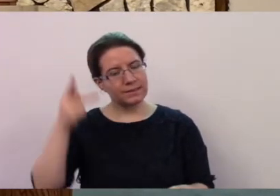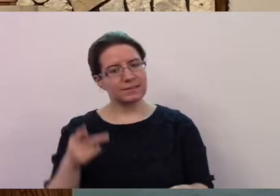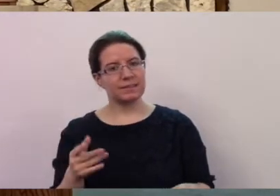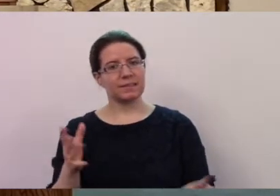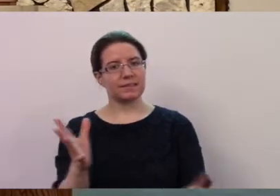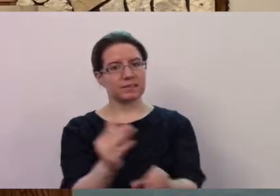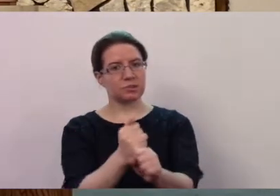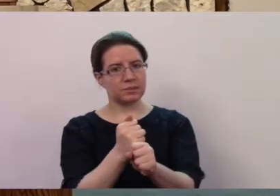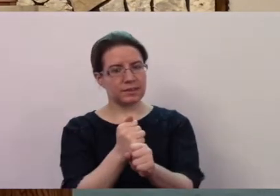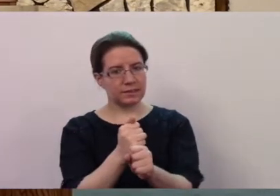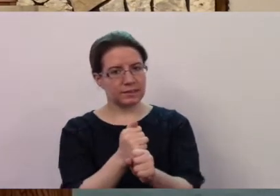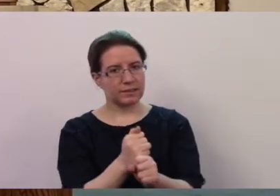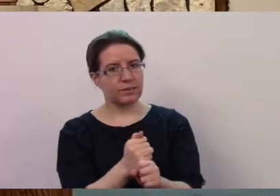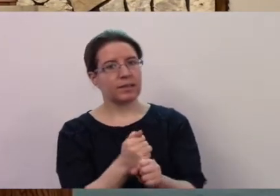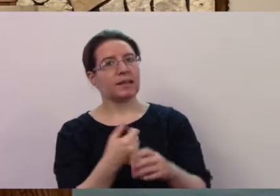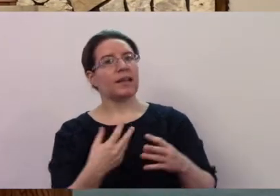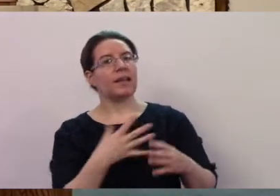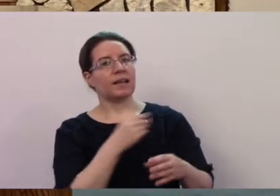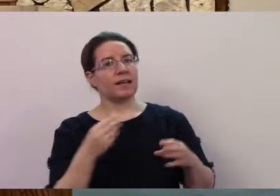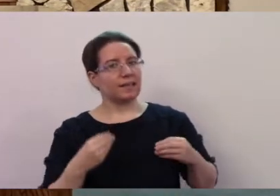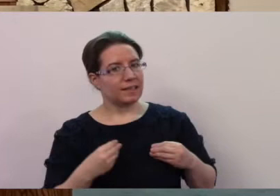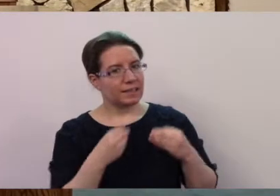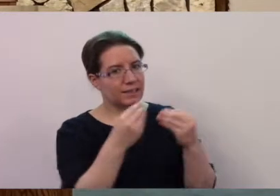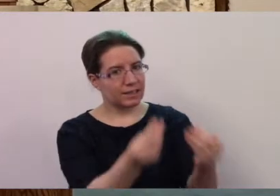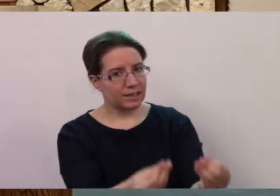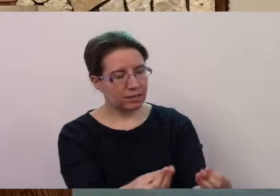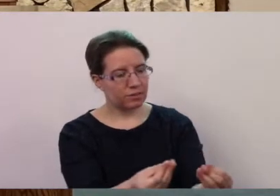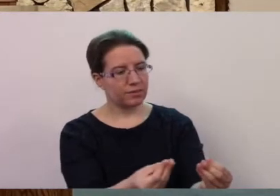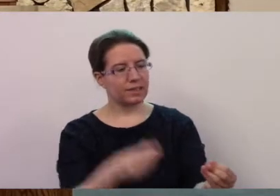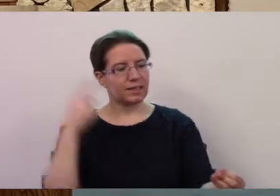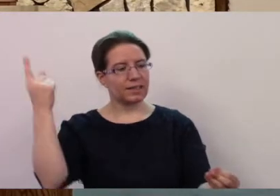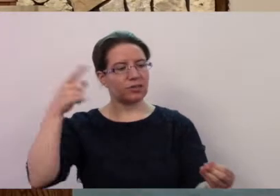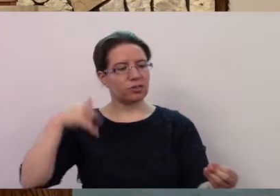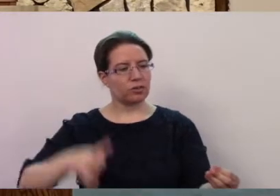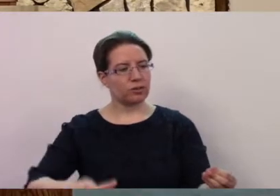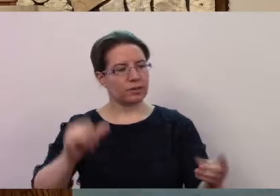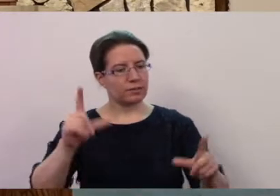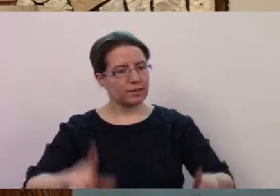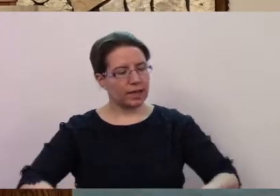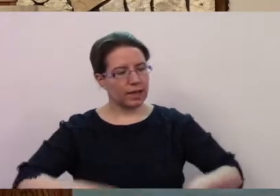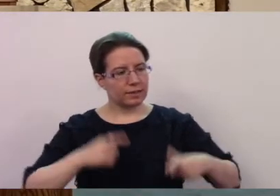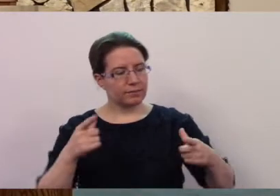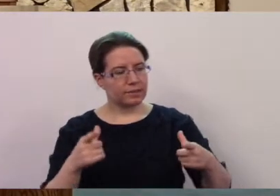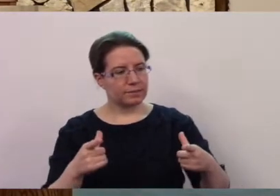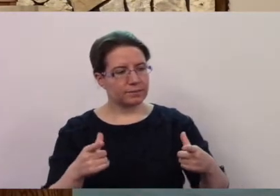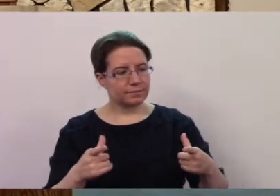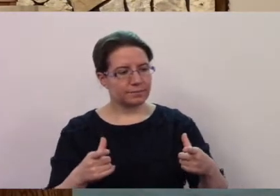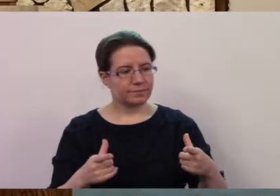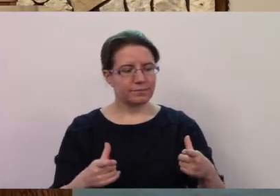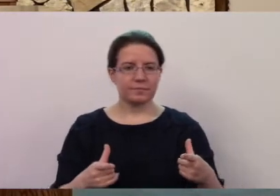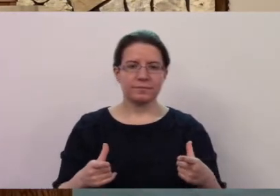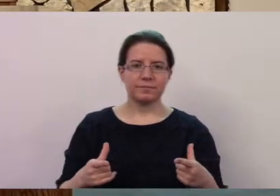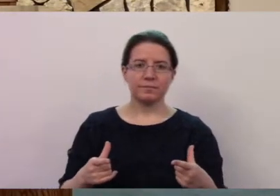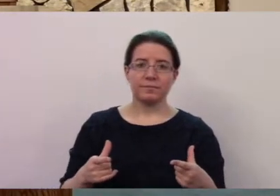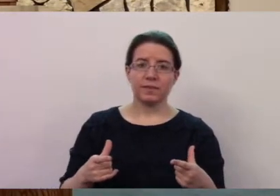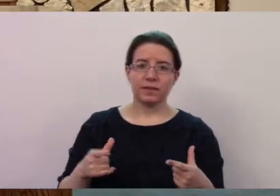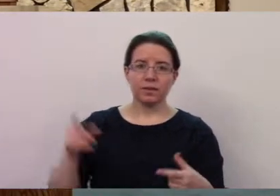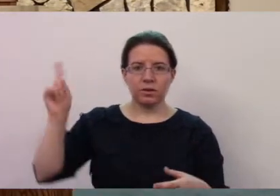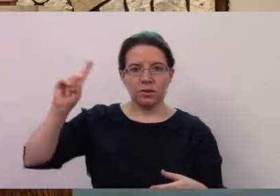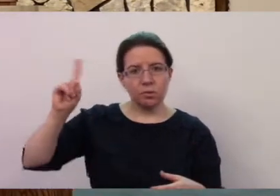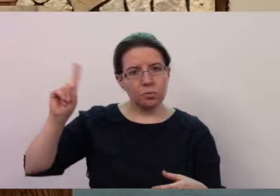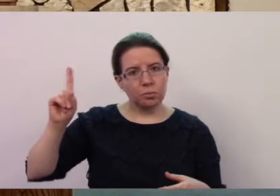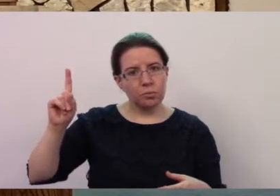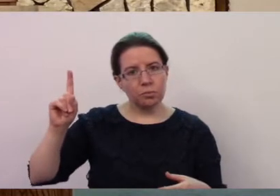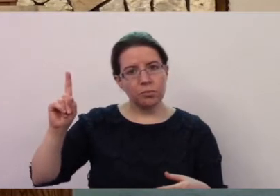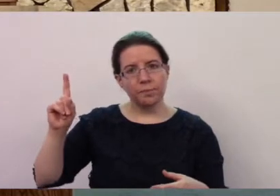that. Nicodemus, you know, he didn't understand why Jesus said you have to be born again. You know why all of us have to be